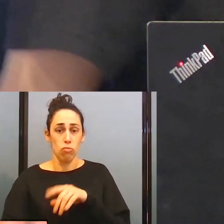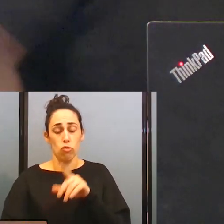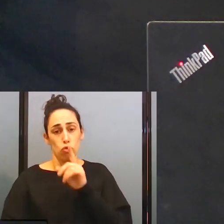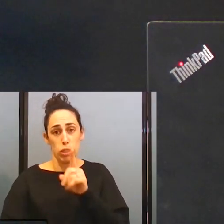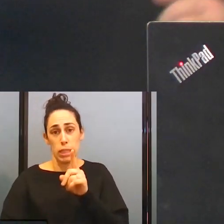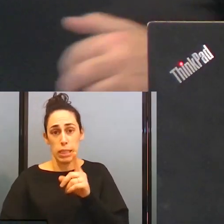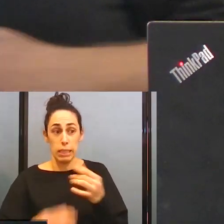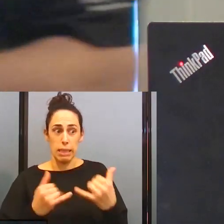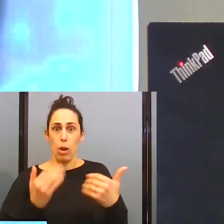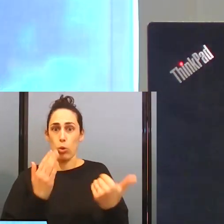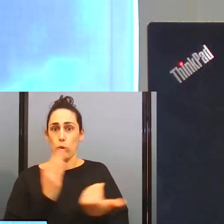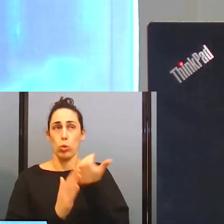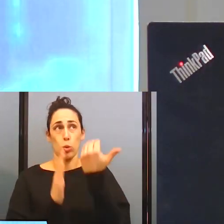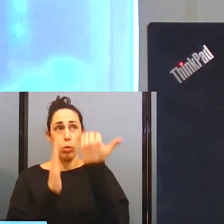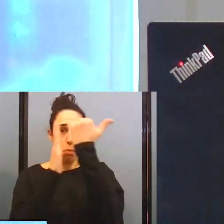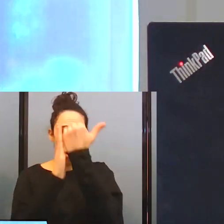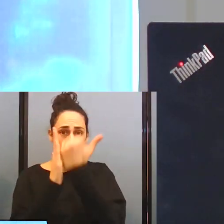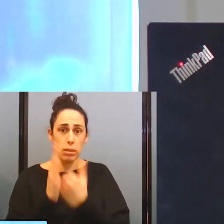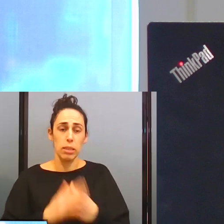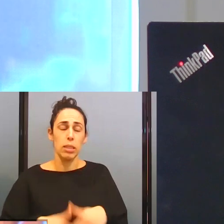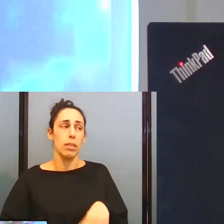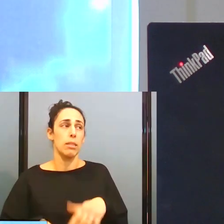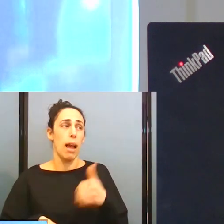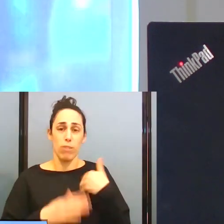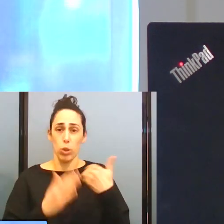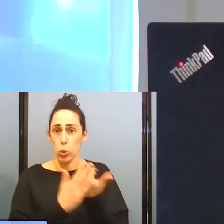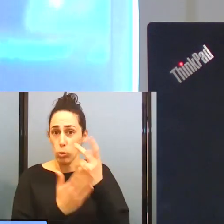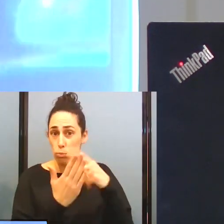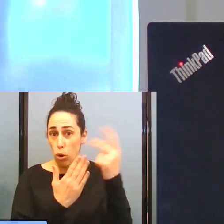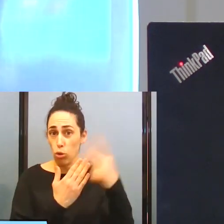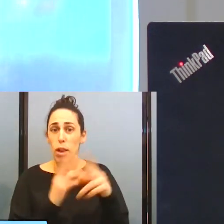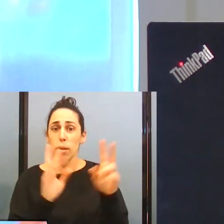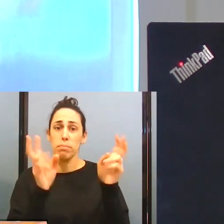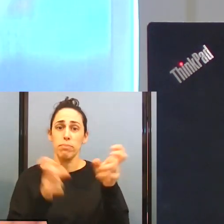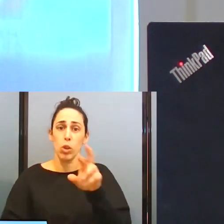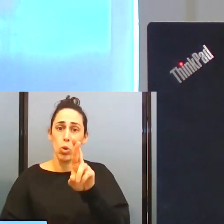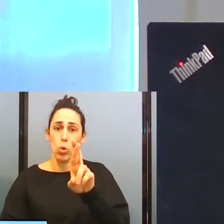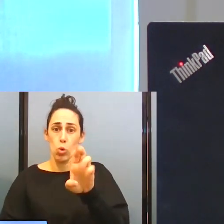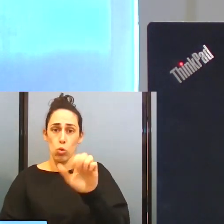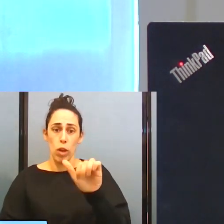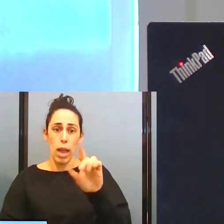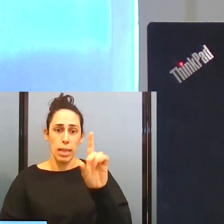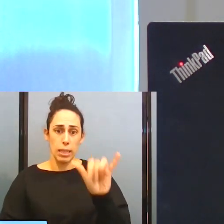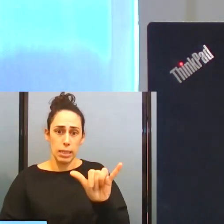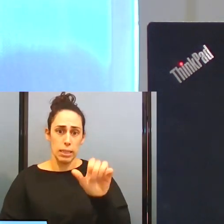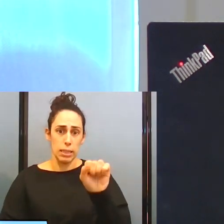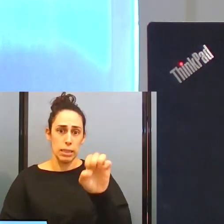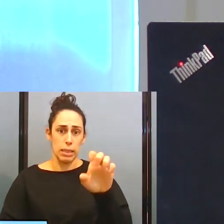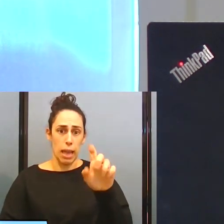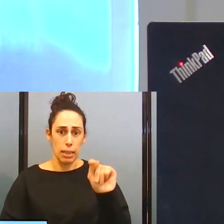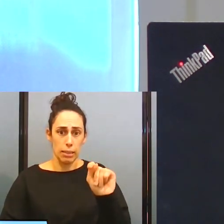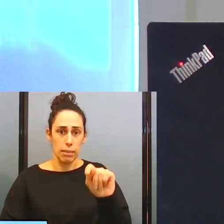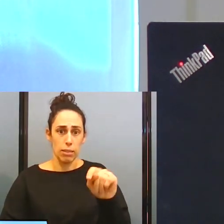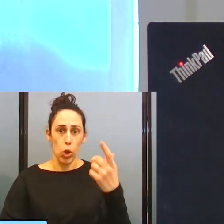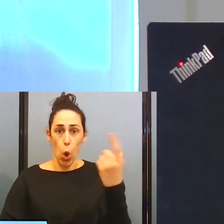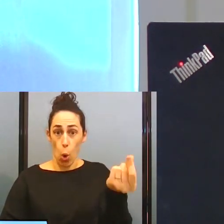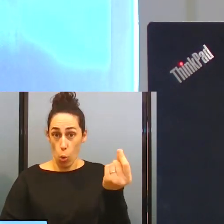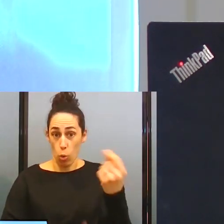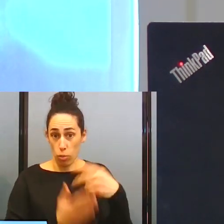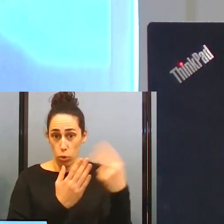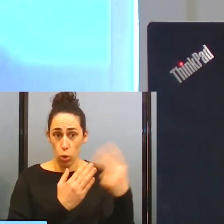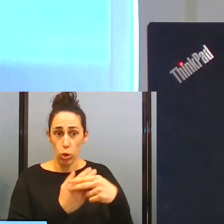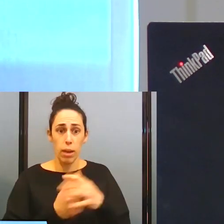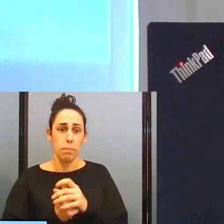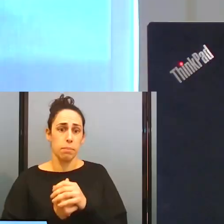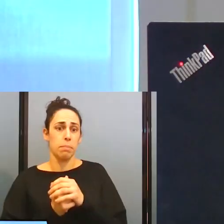pushes. The Ready, Set, Go program was a response to some of the needs of young people. Putting in visas being available for young people is another